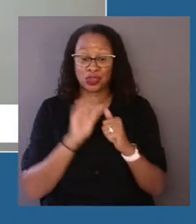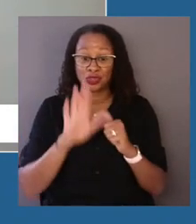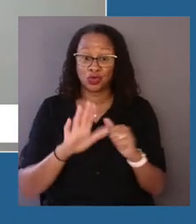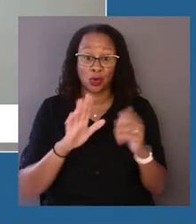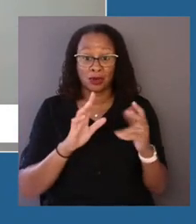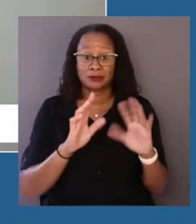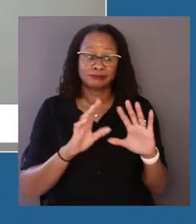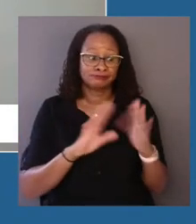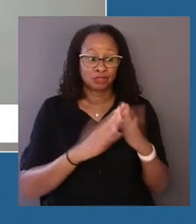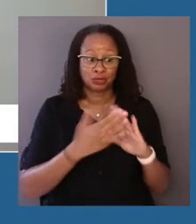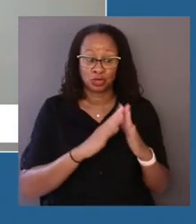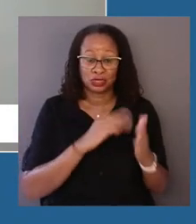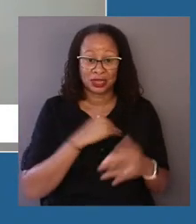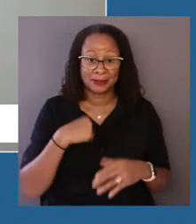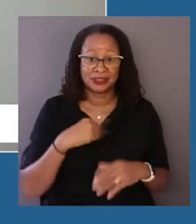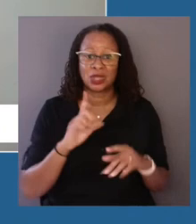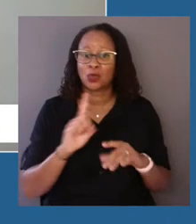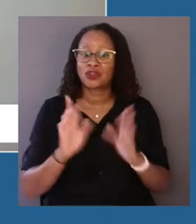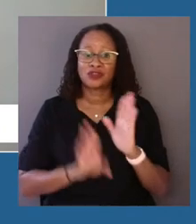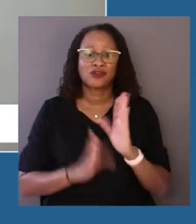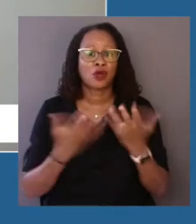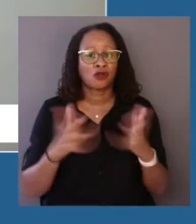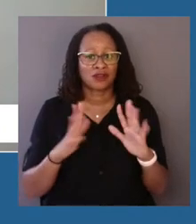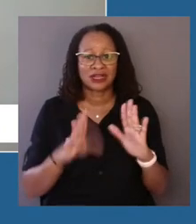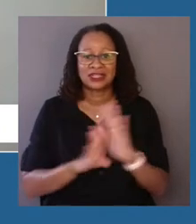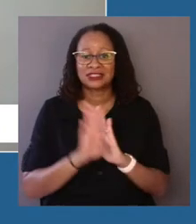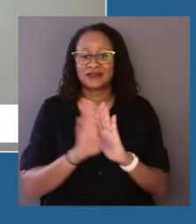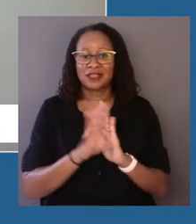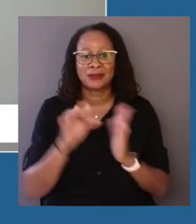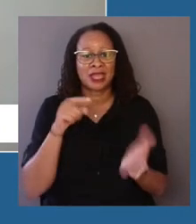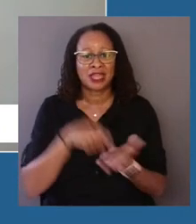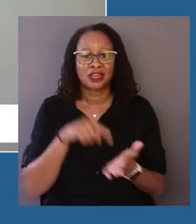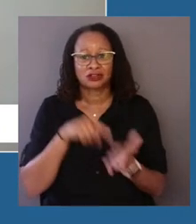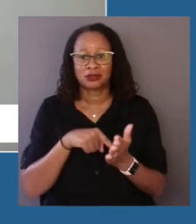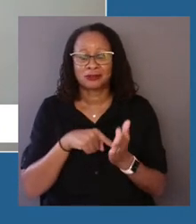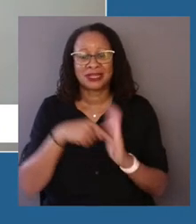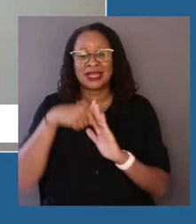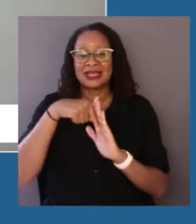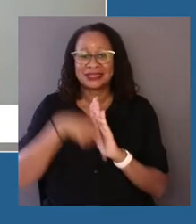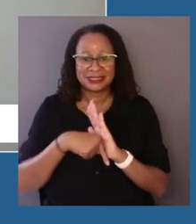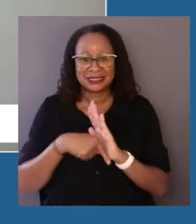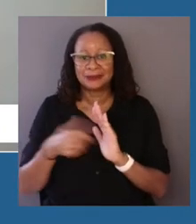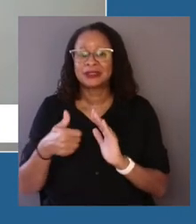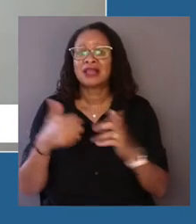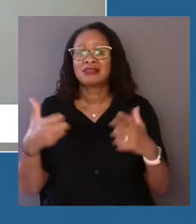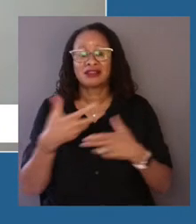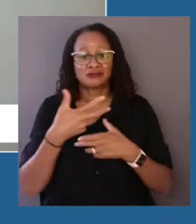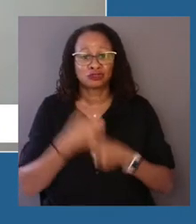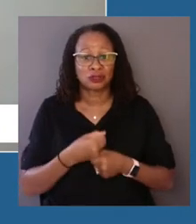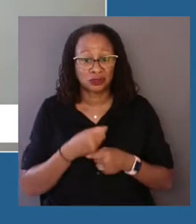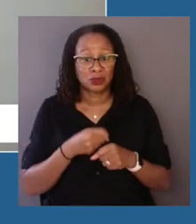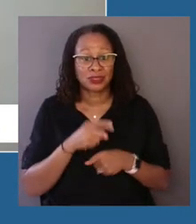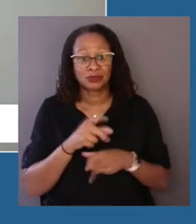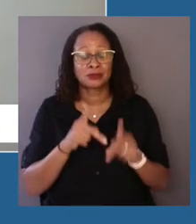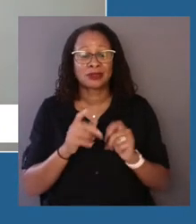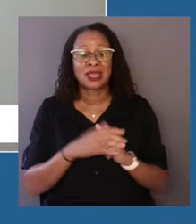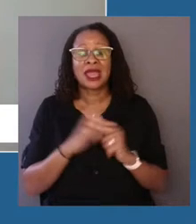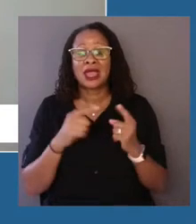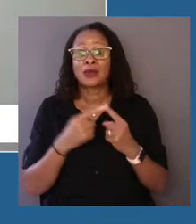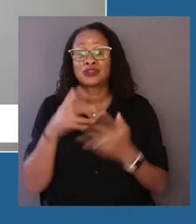already developed and earned and deepened immense trust, and when you're interacting